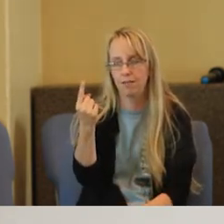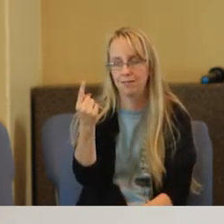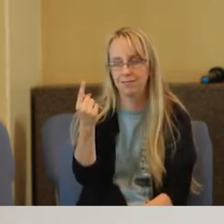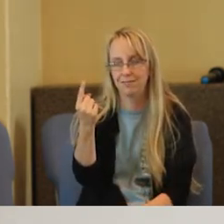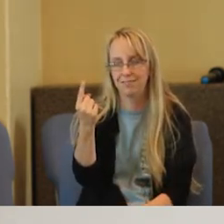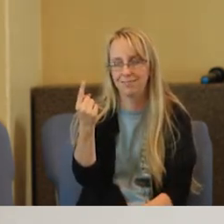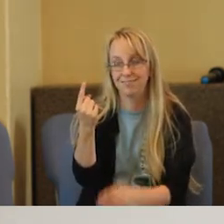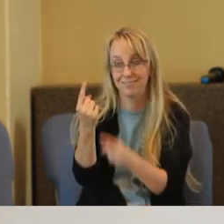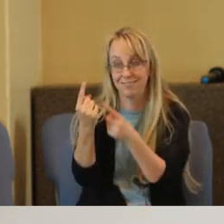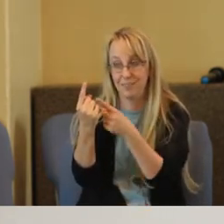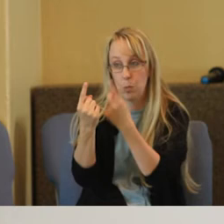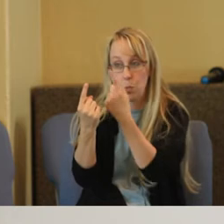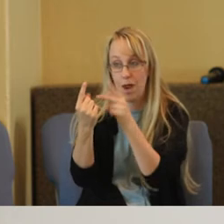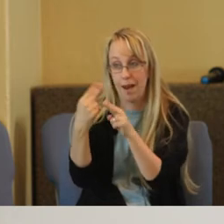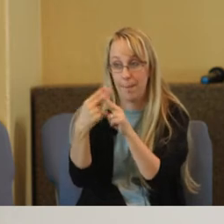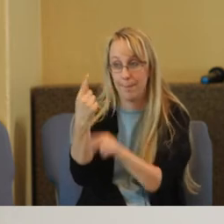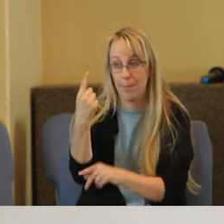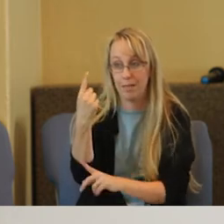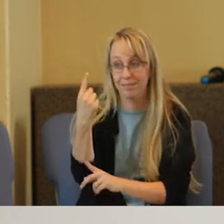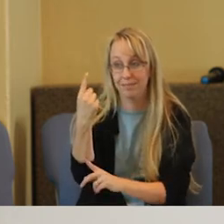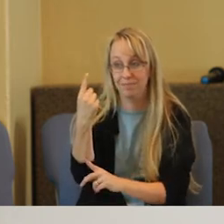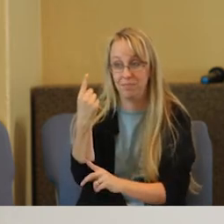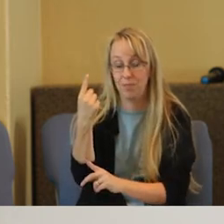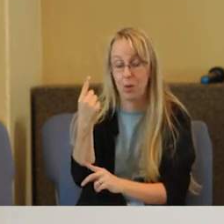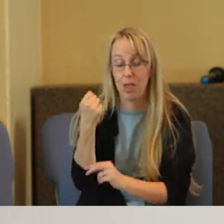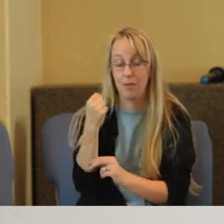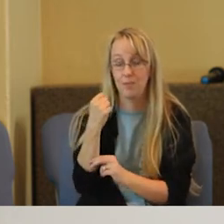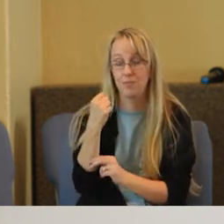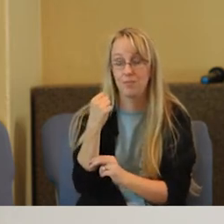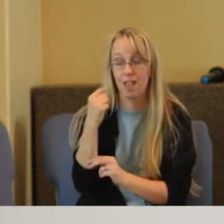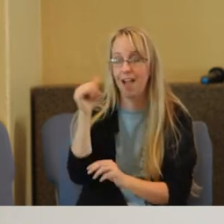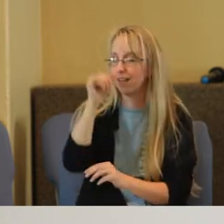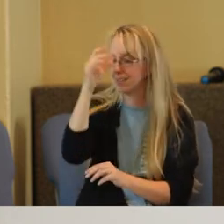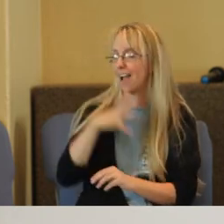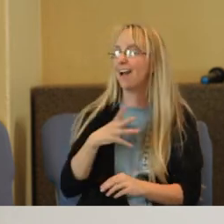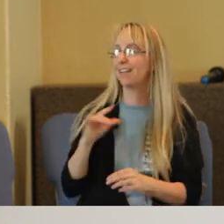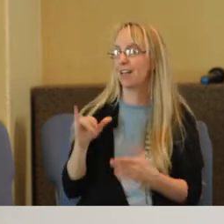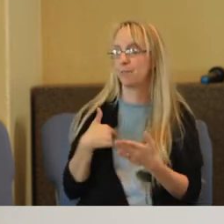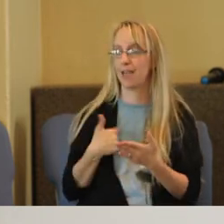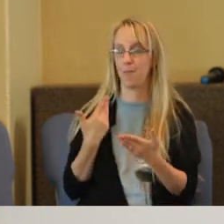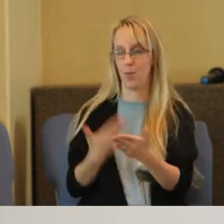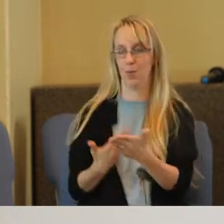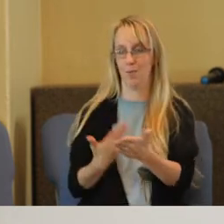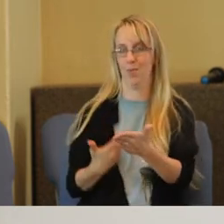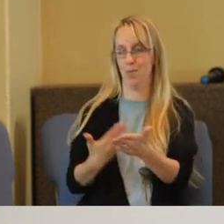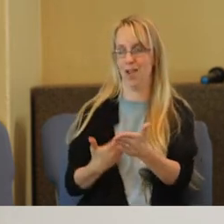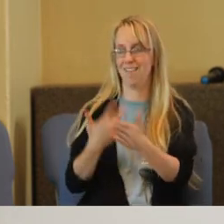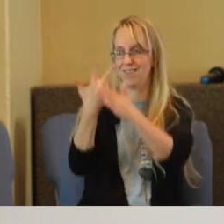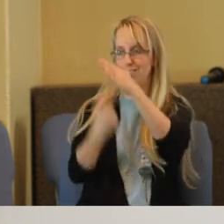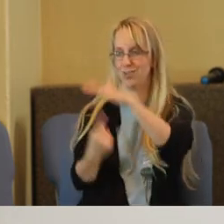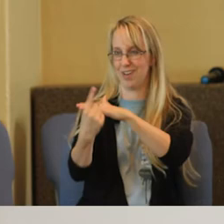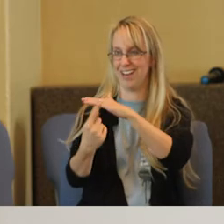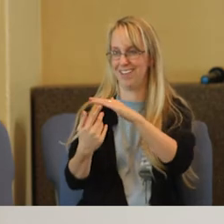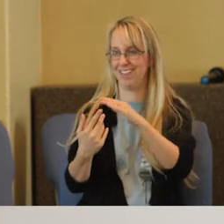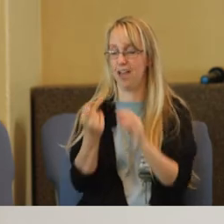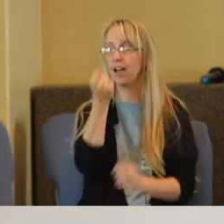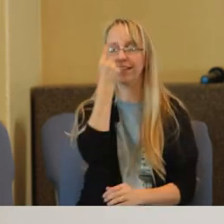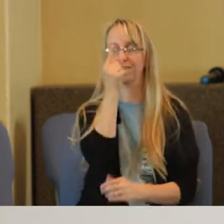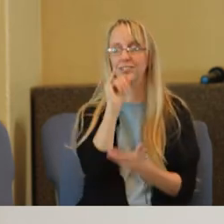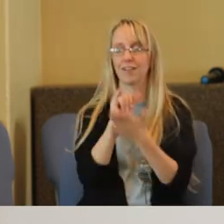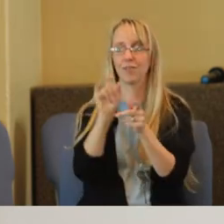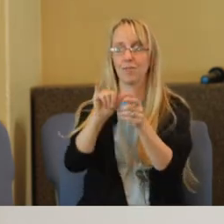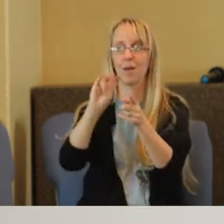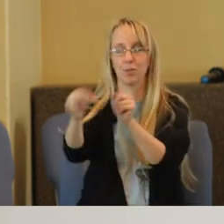Now, a guy like myself that's always trying to prove the Trinity, I understand it from that perspective.